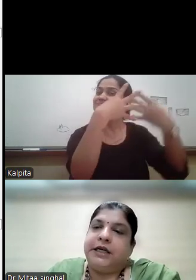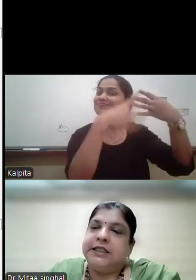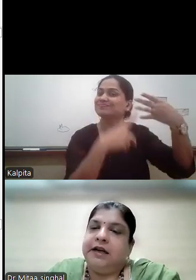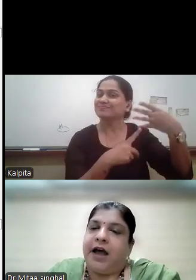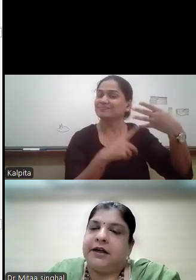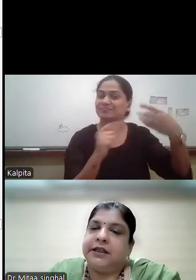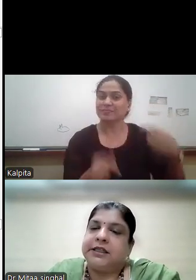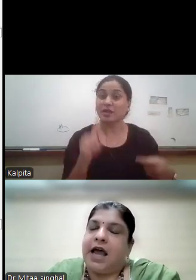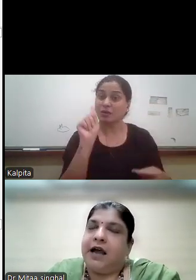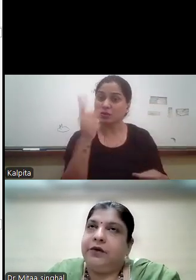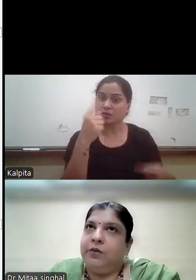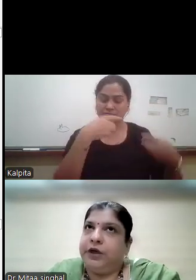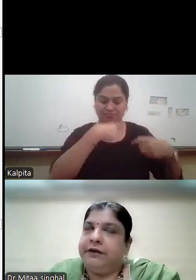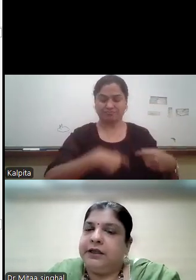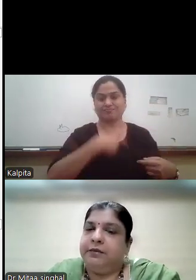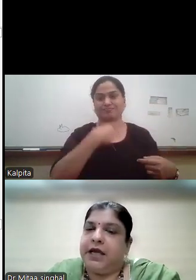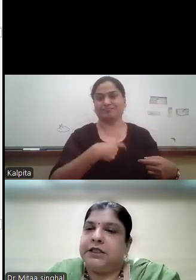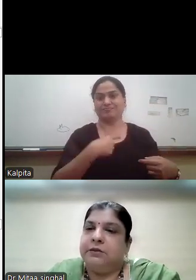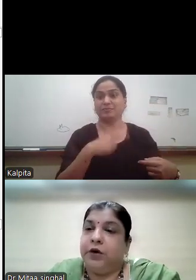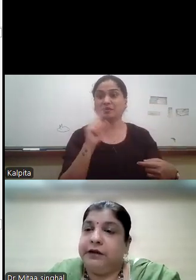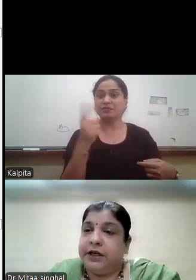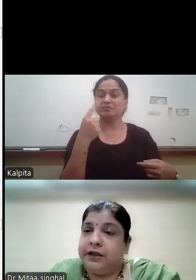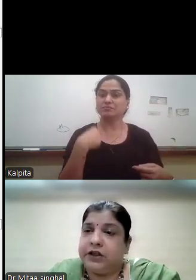the personal factors. I have to motivate the